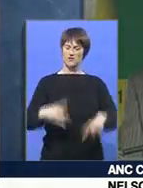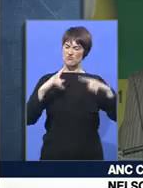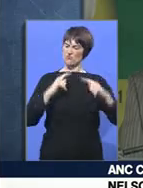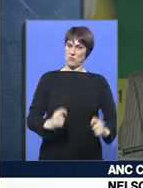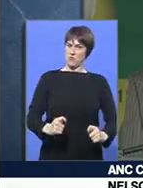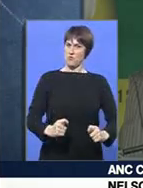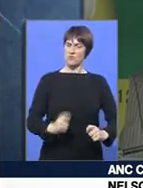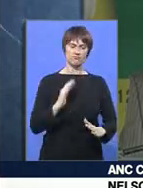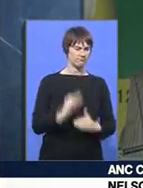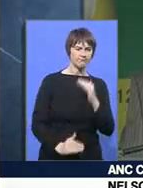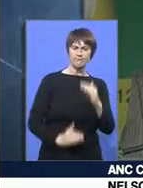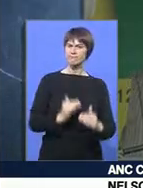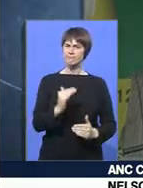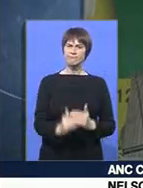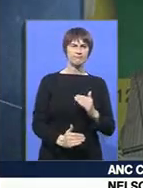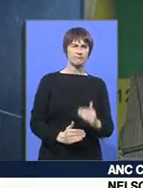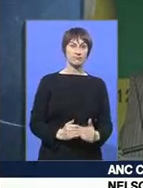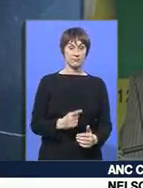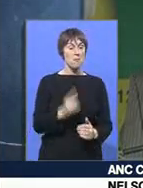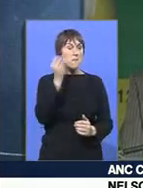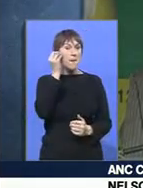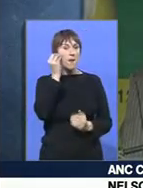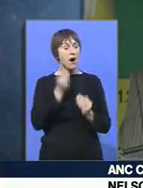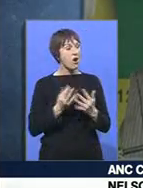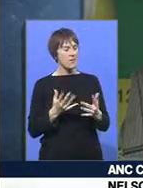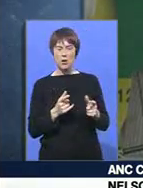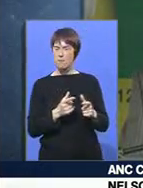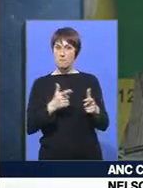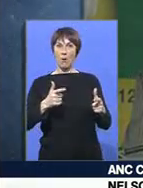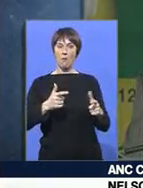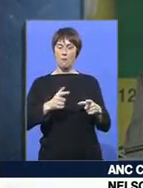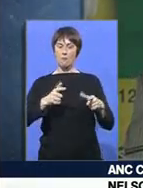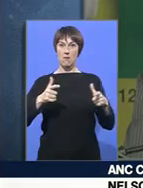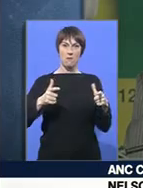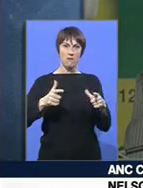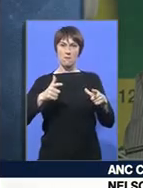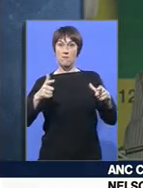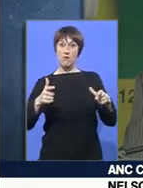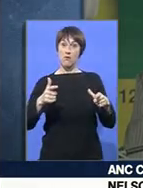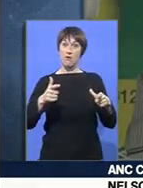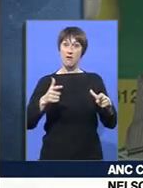campaign and grew its membership to over